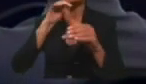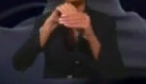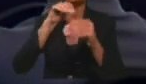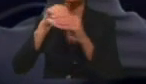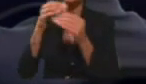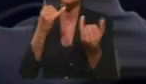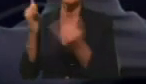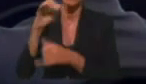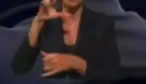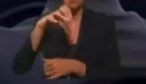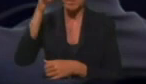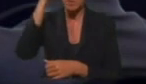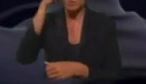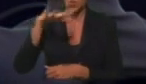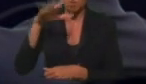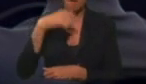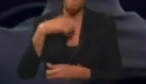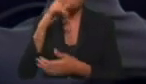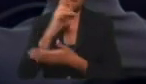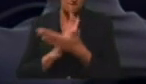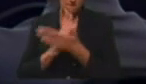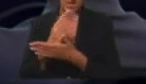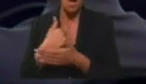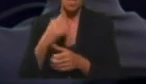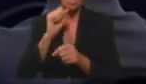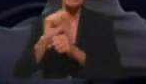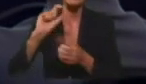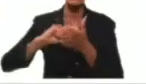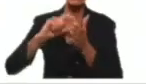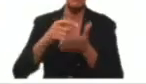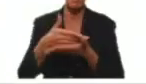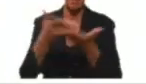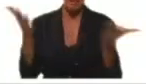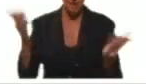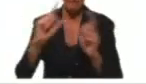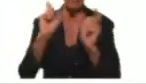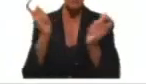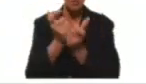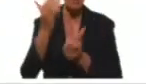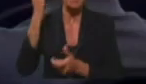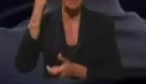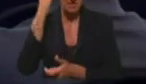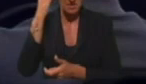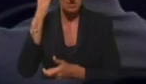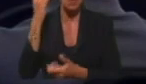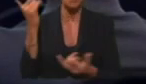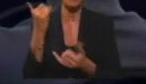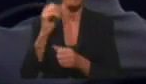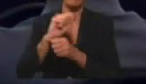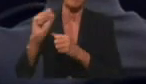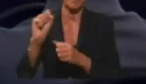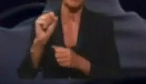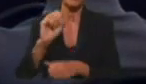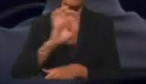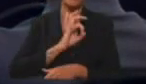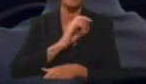I believe I'm in a room of very good company who is already familiar with all these concepts. Next slide, please. Truly